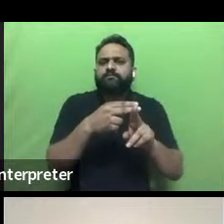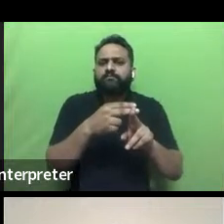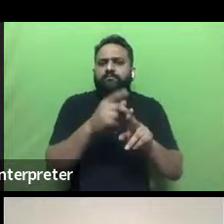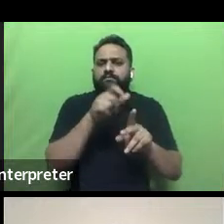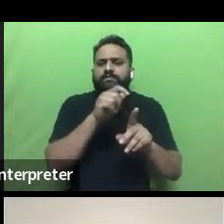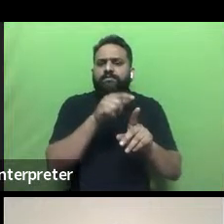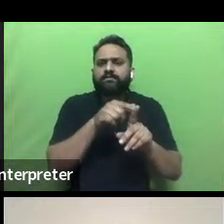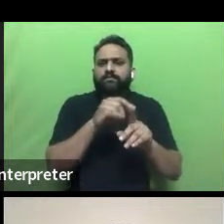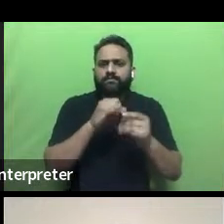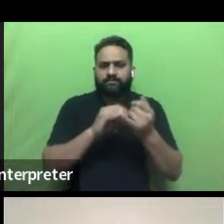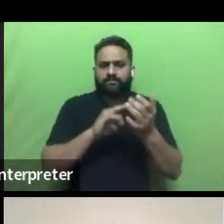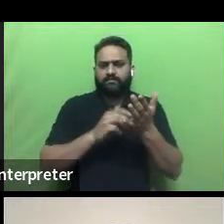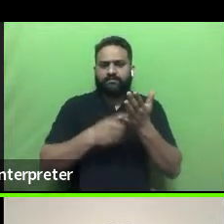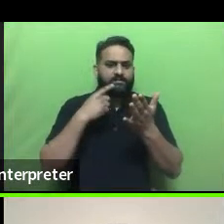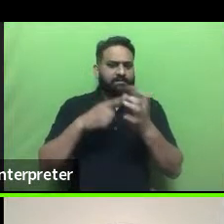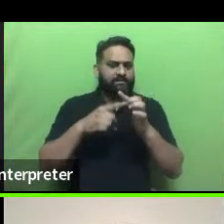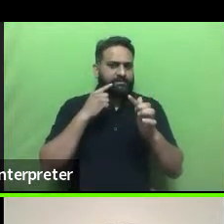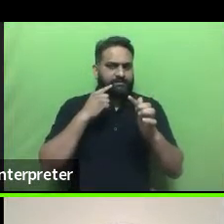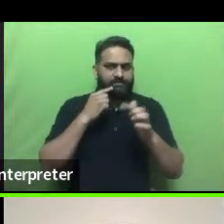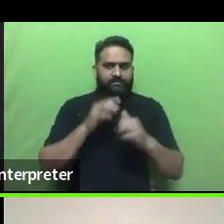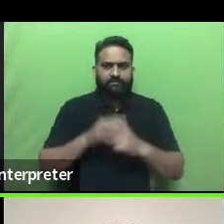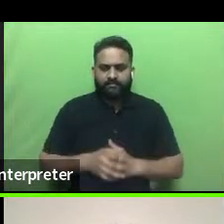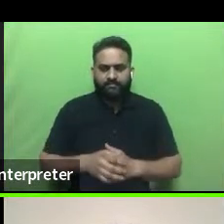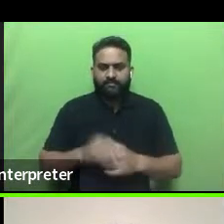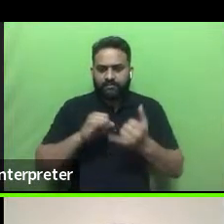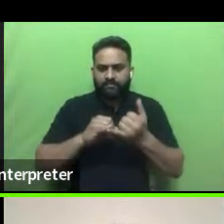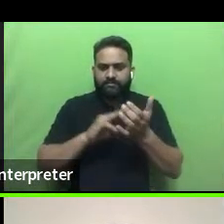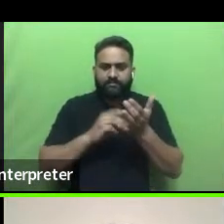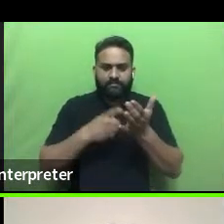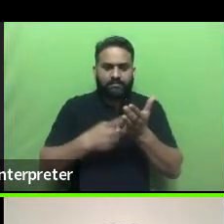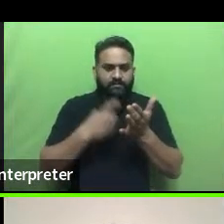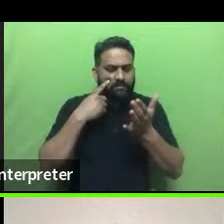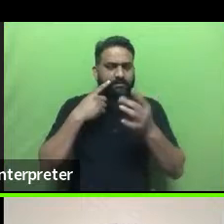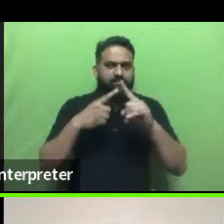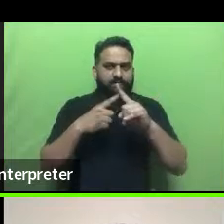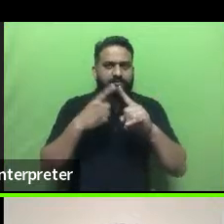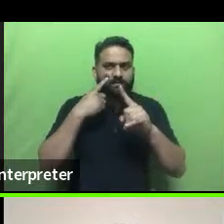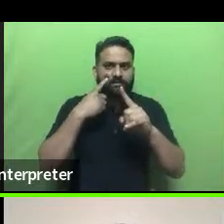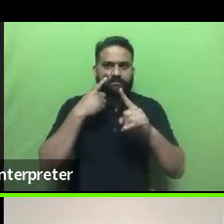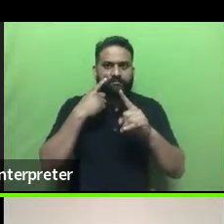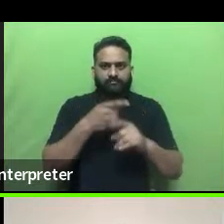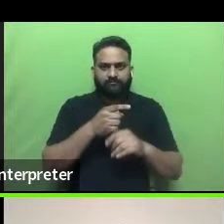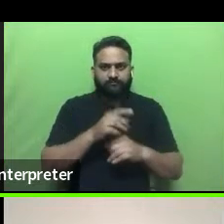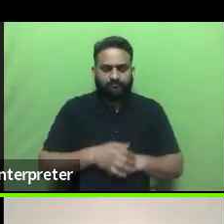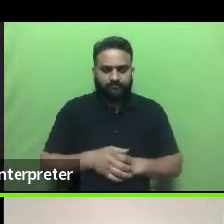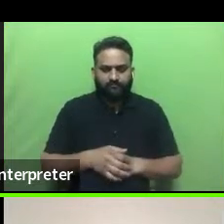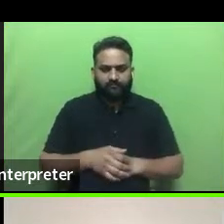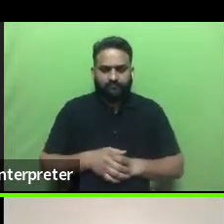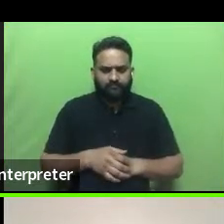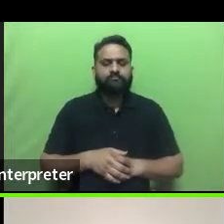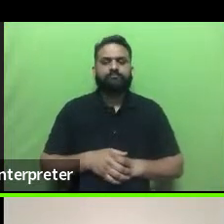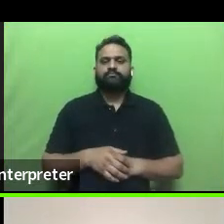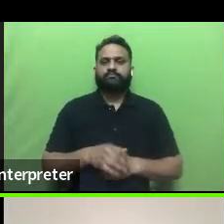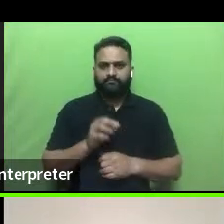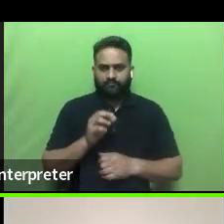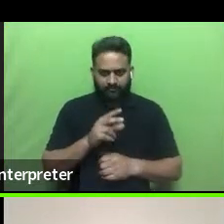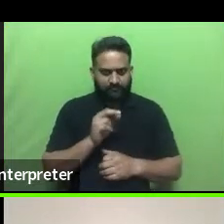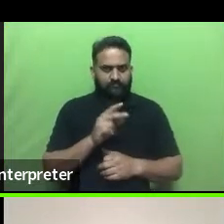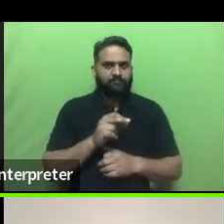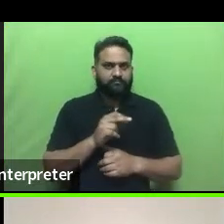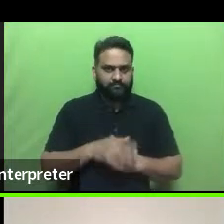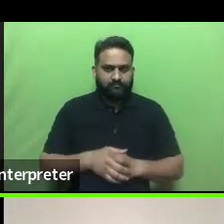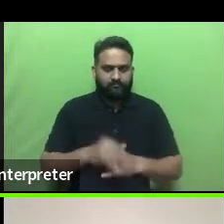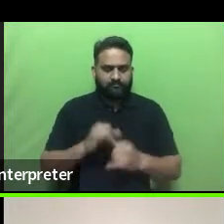And this, sorry? Smriti, S-M-R-I-T-I. Smithy. Yes, Smriti. Okay,